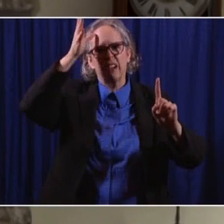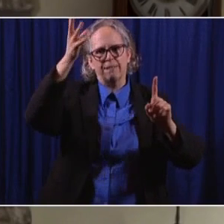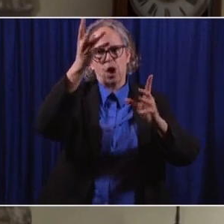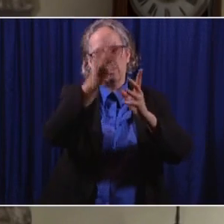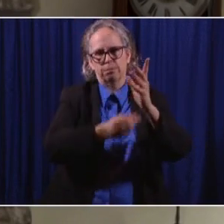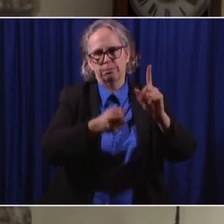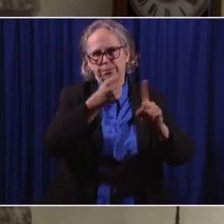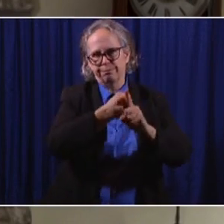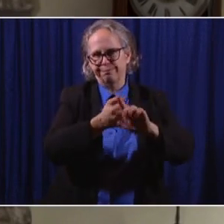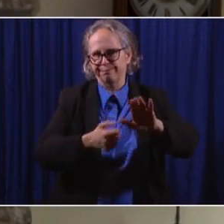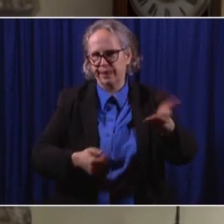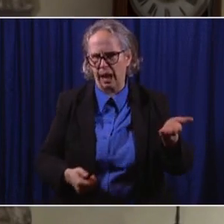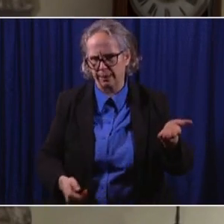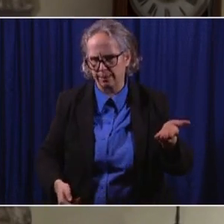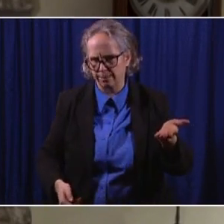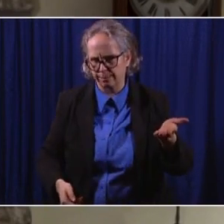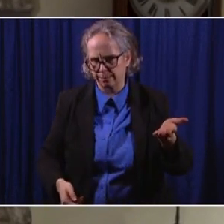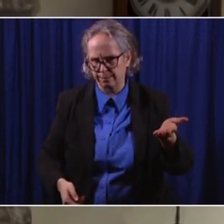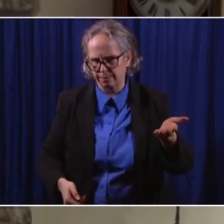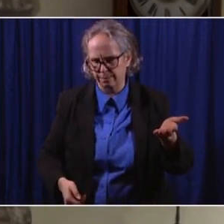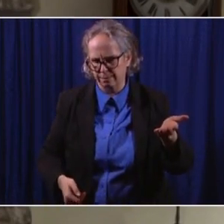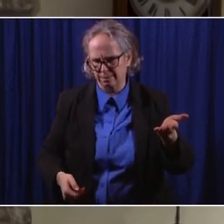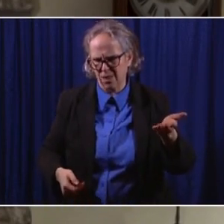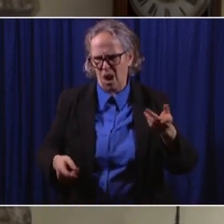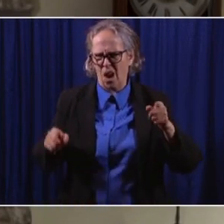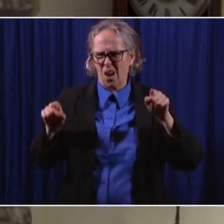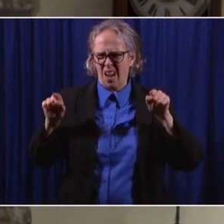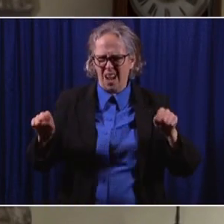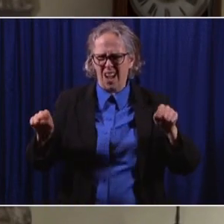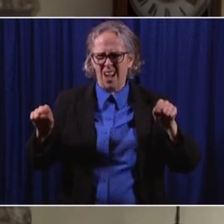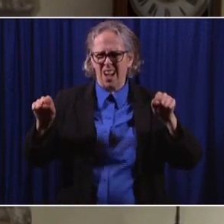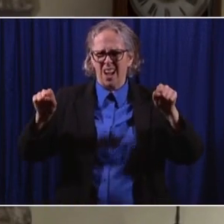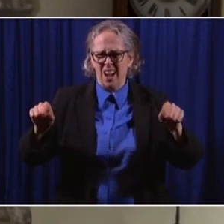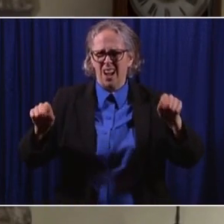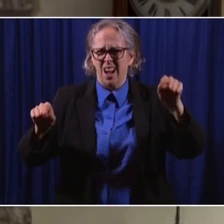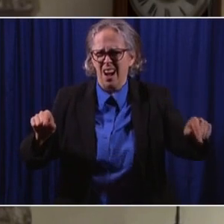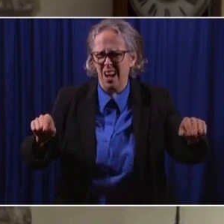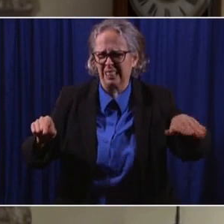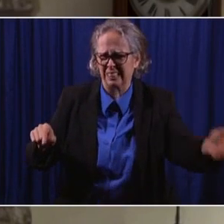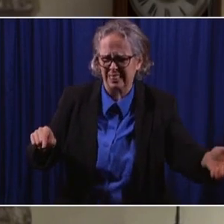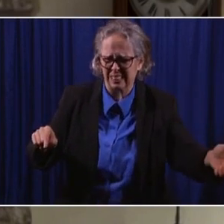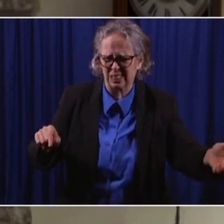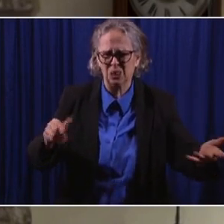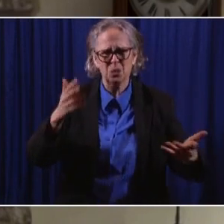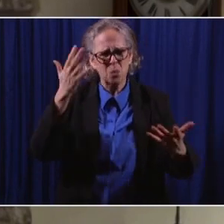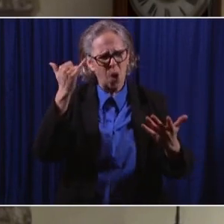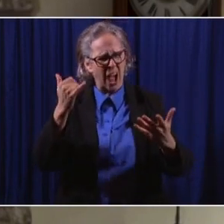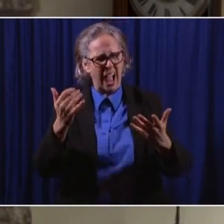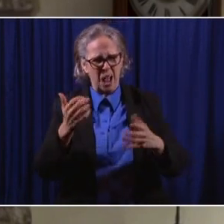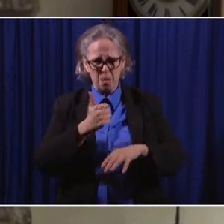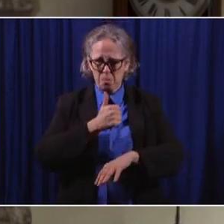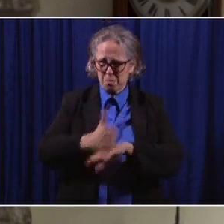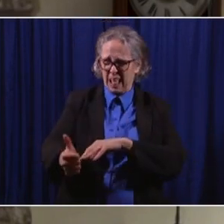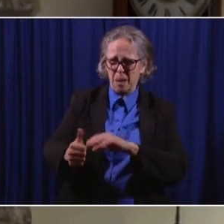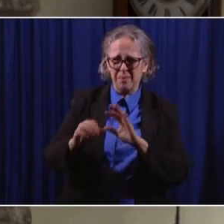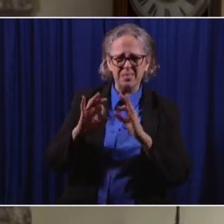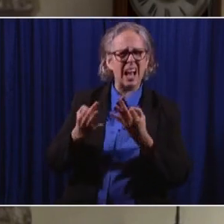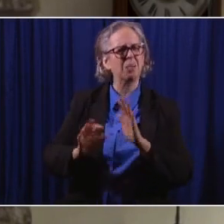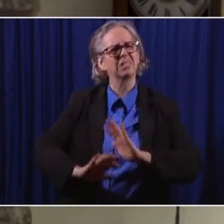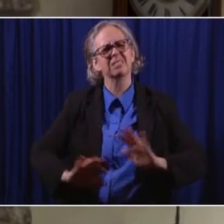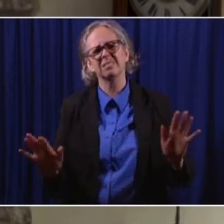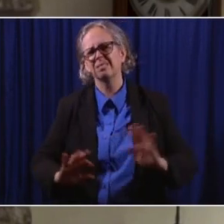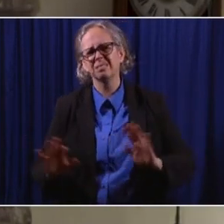these stories not because we want to tell them, and we don't want to, inflict more pain on anyone.